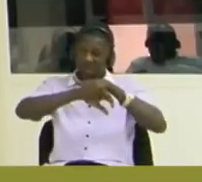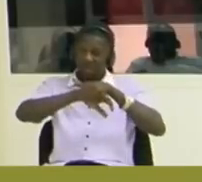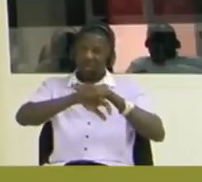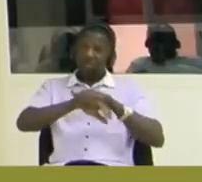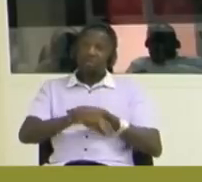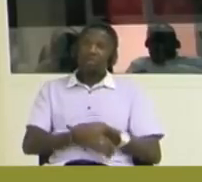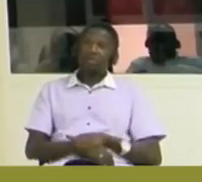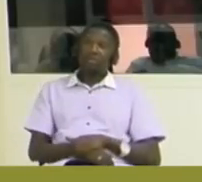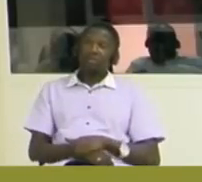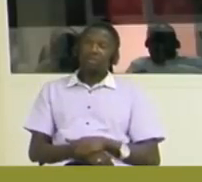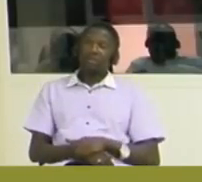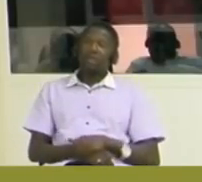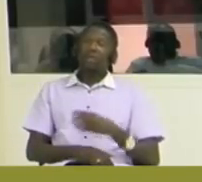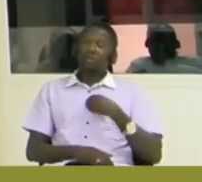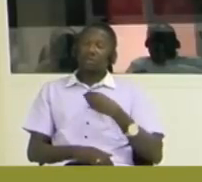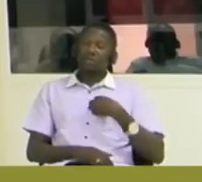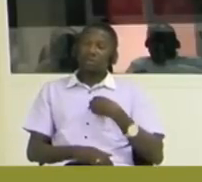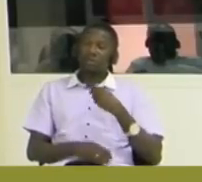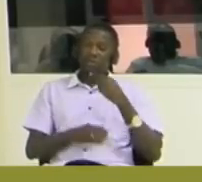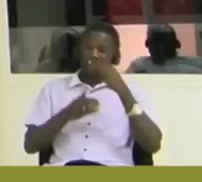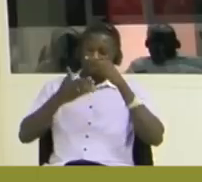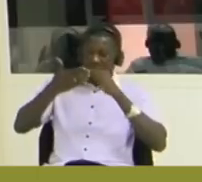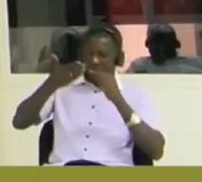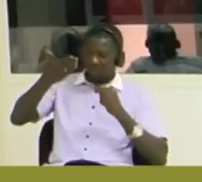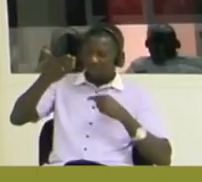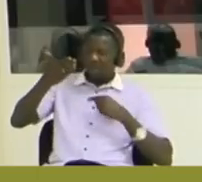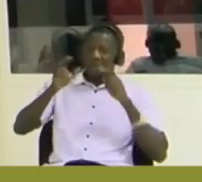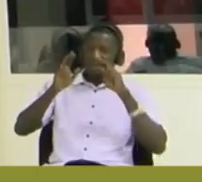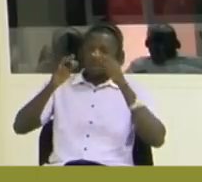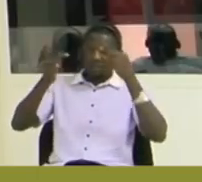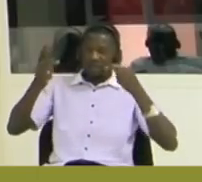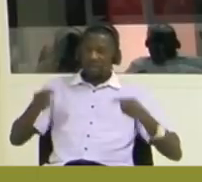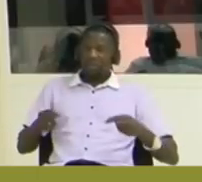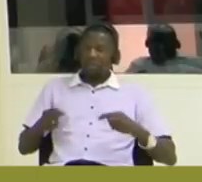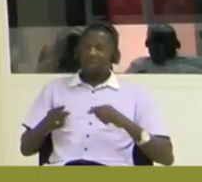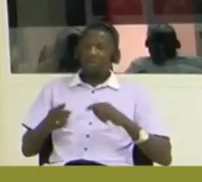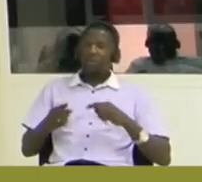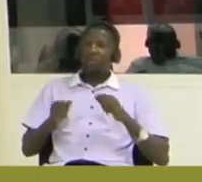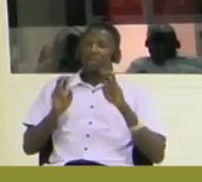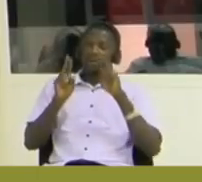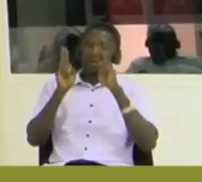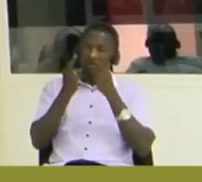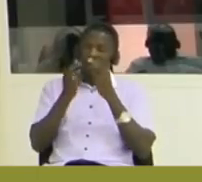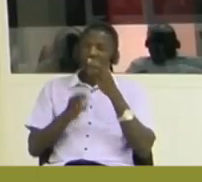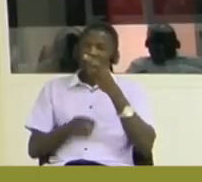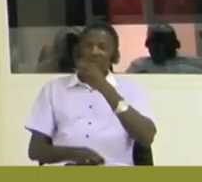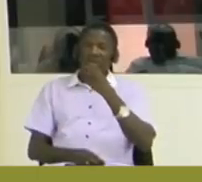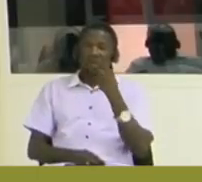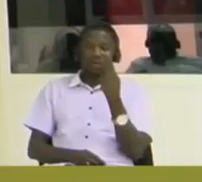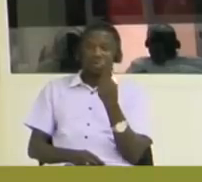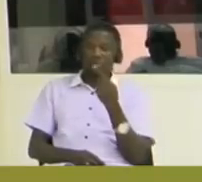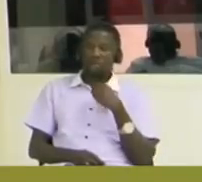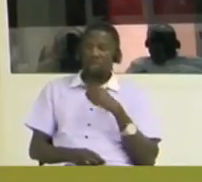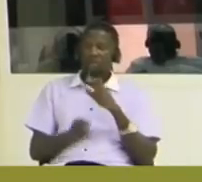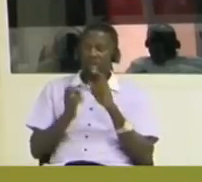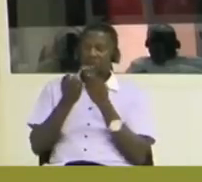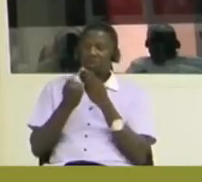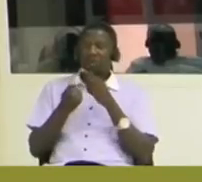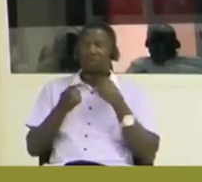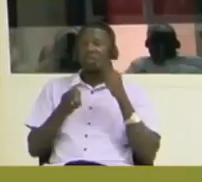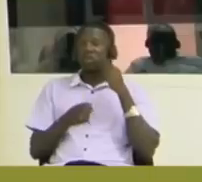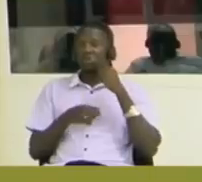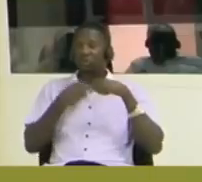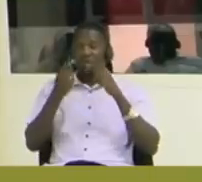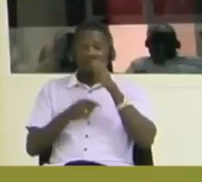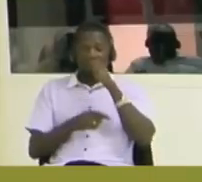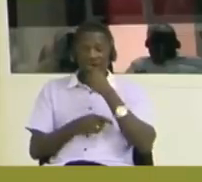read out his statement, Mr. Chair. Paragraph 31, and I quote, on the issue of the death of Usman Koro